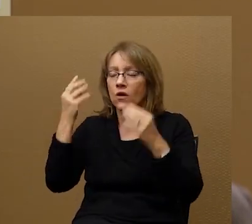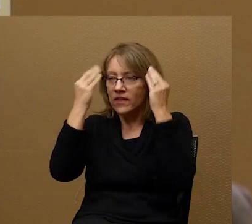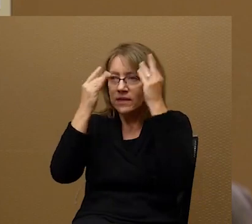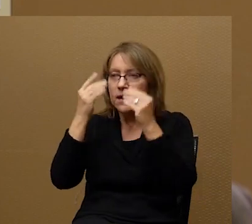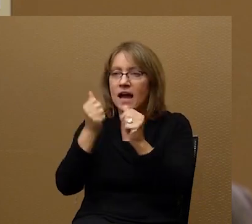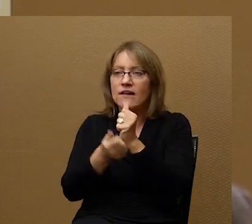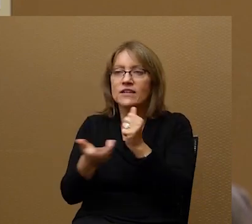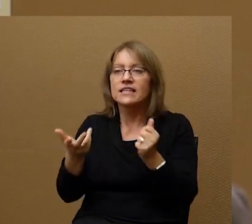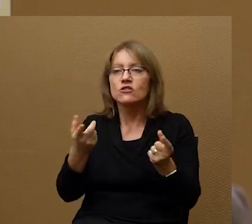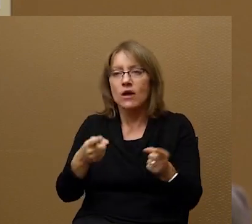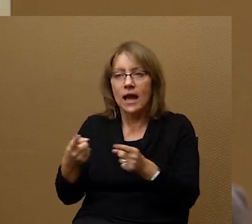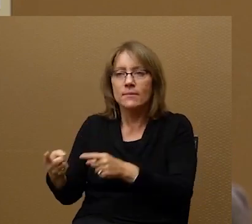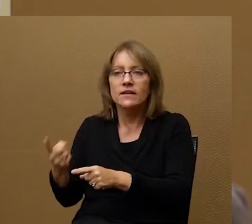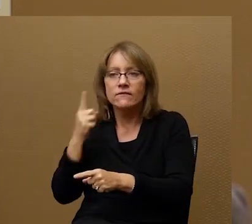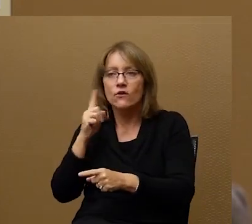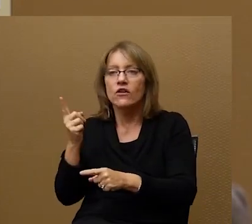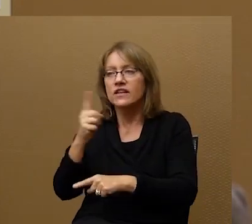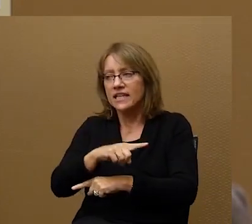for the child.